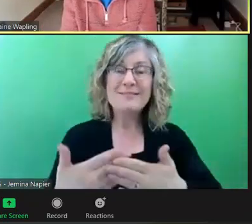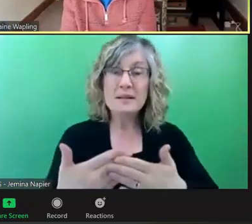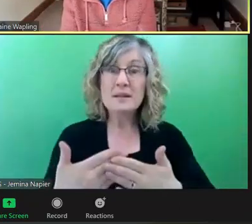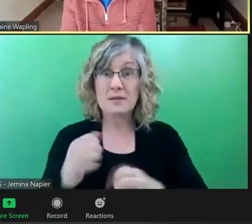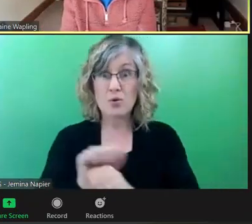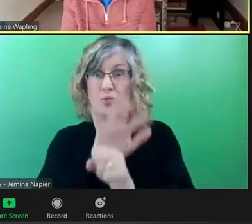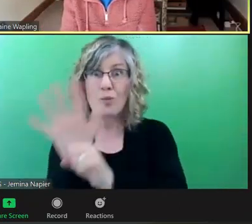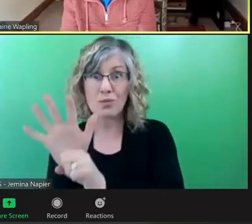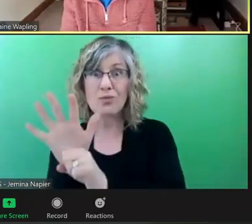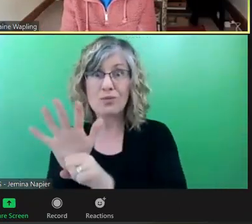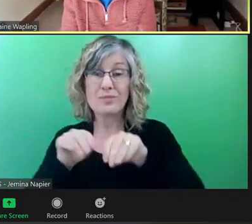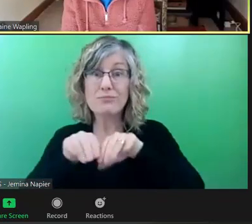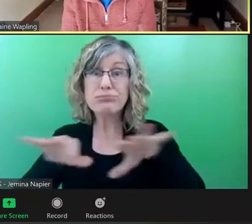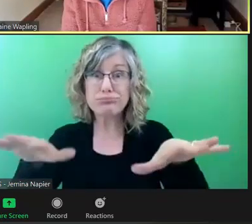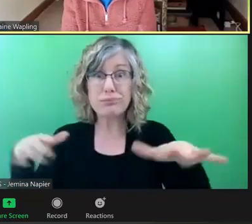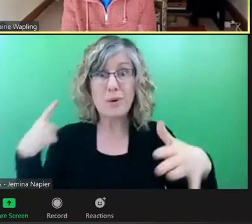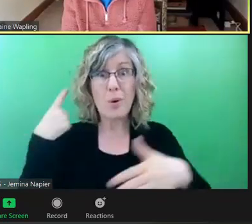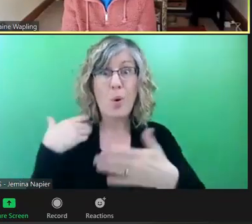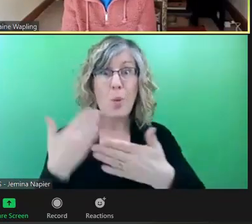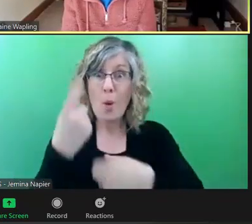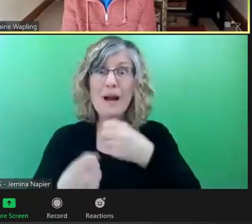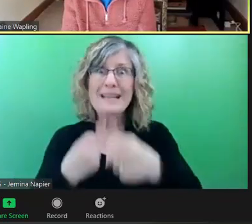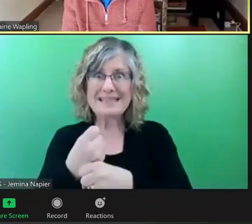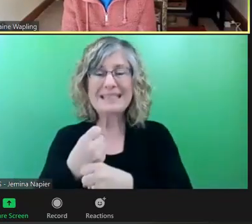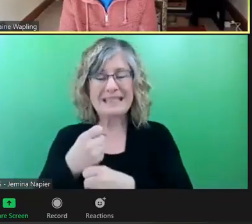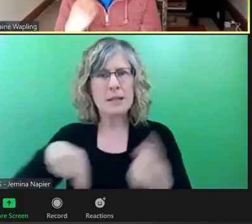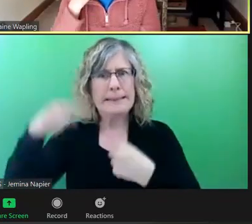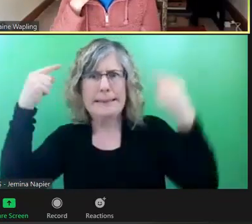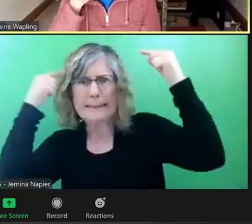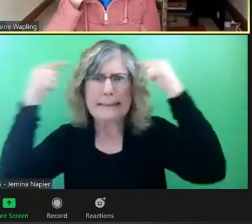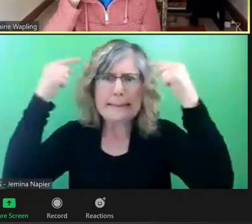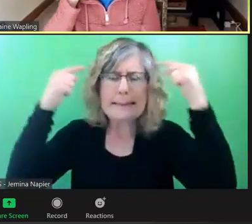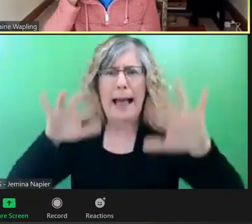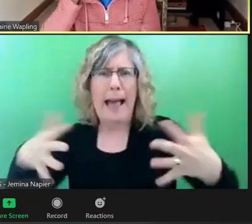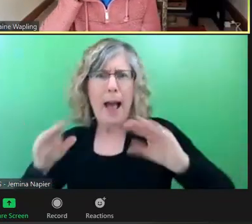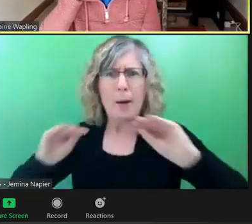Unfortunately, that hasn't necessarily included disabled kids in general.